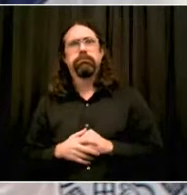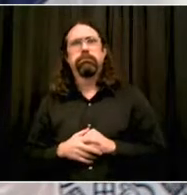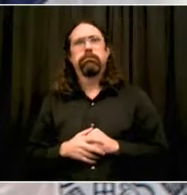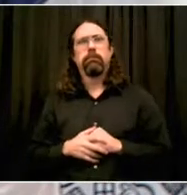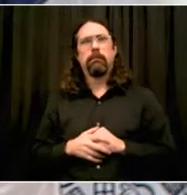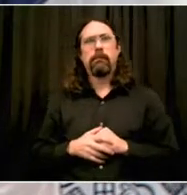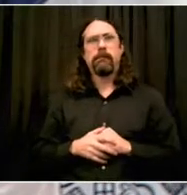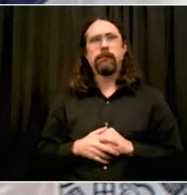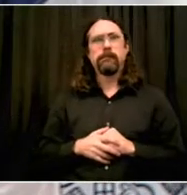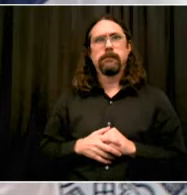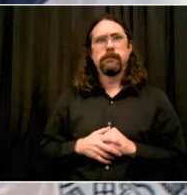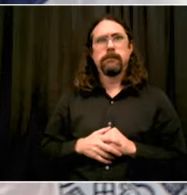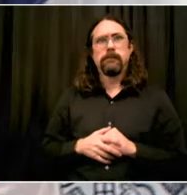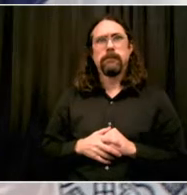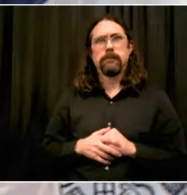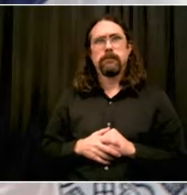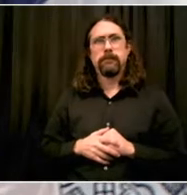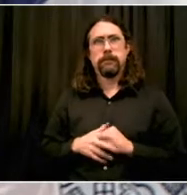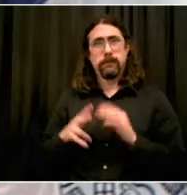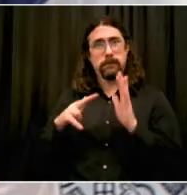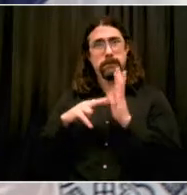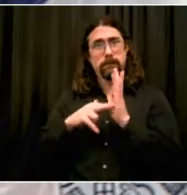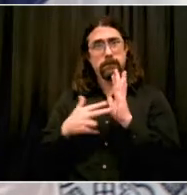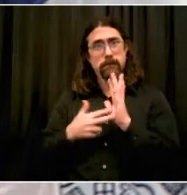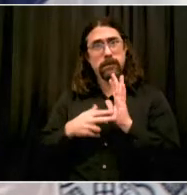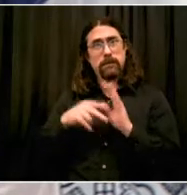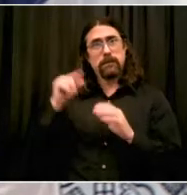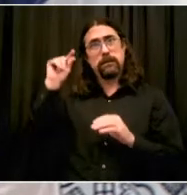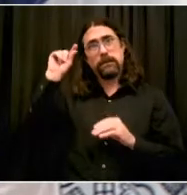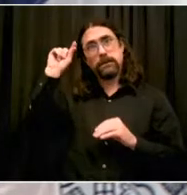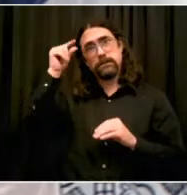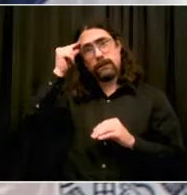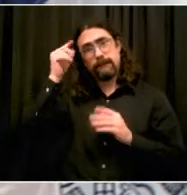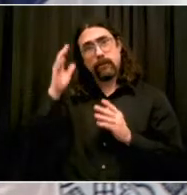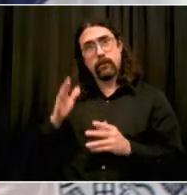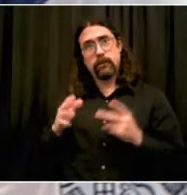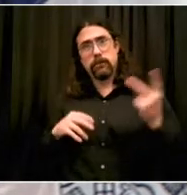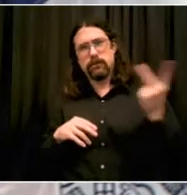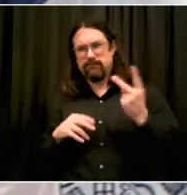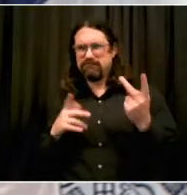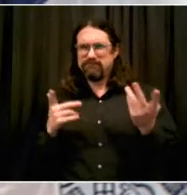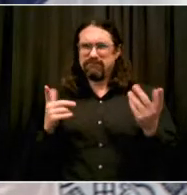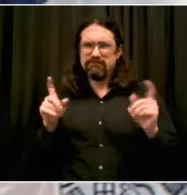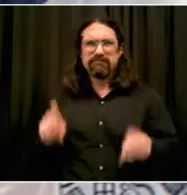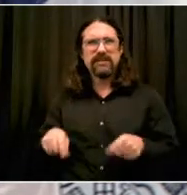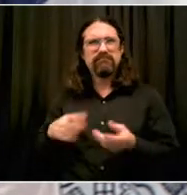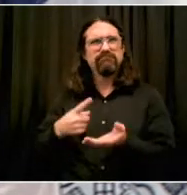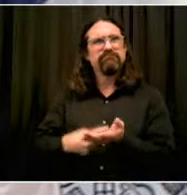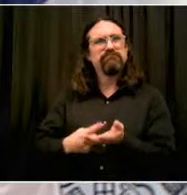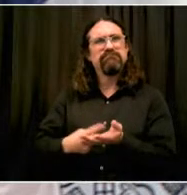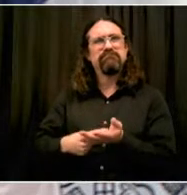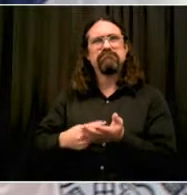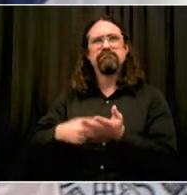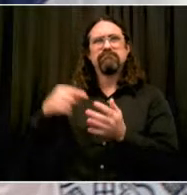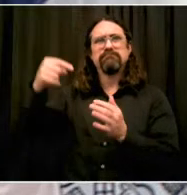exact timeline that we normally keep to because it's complex stuff. Very good, very productive